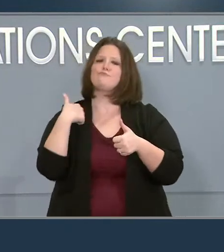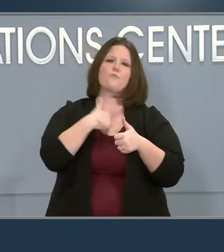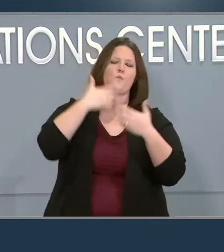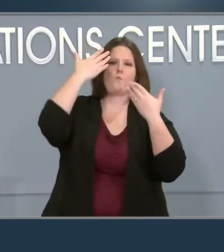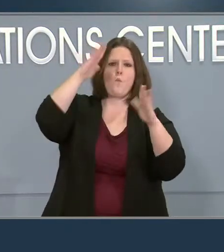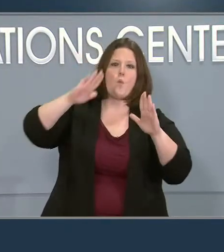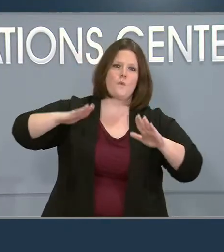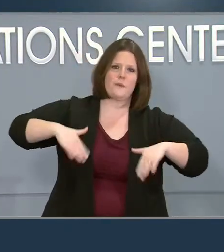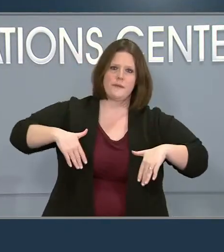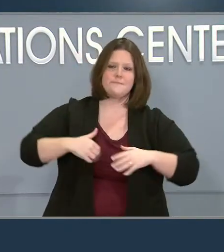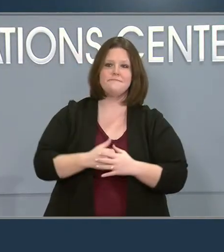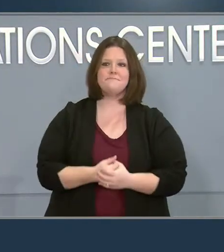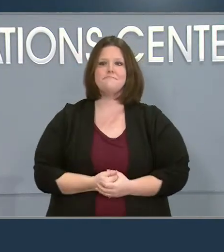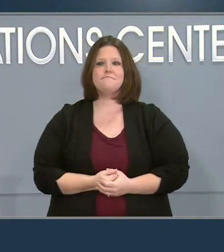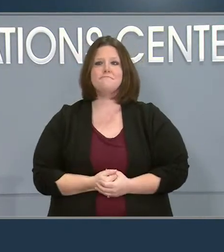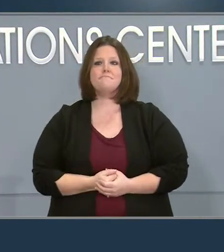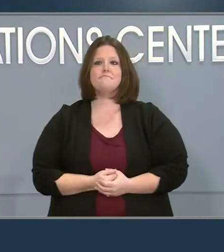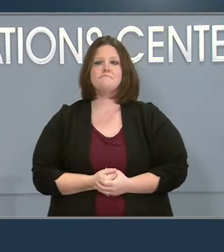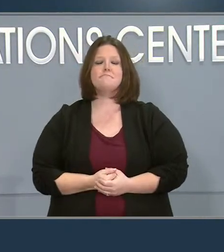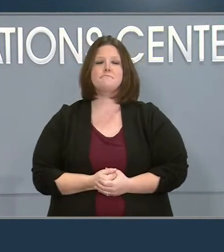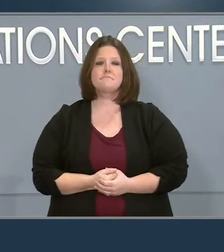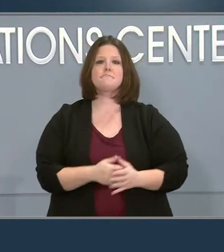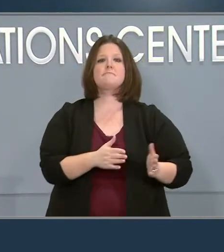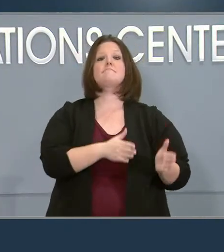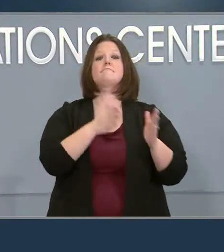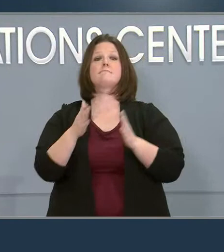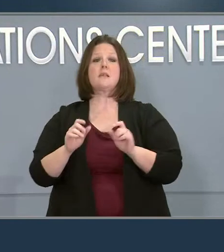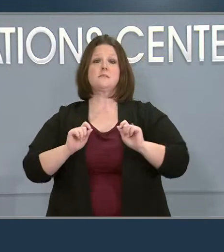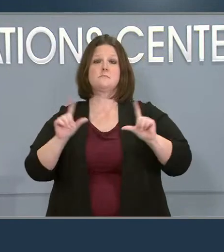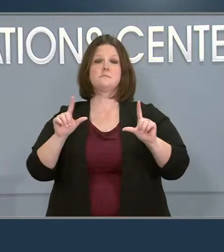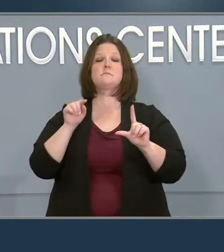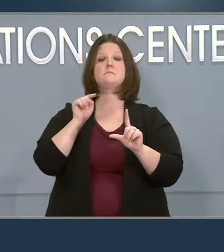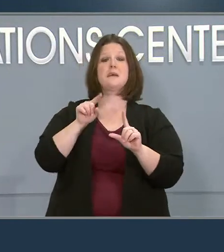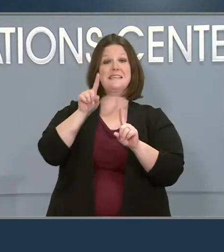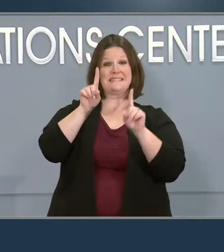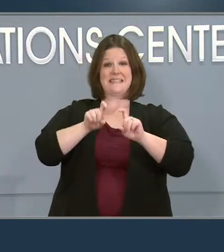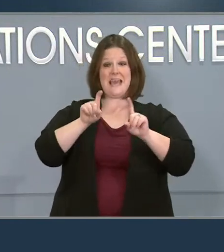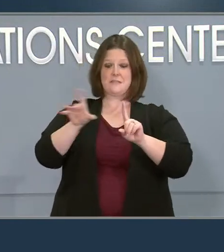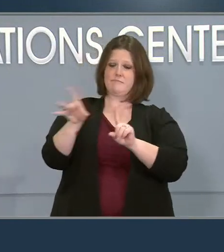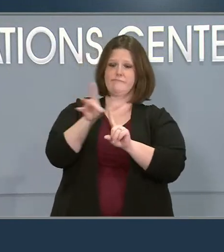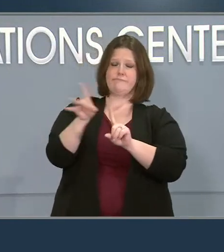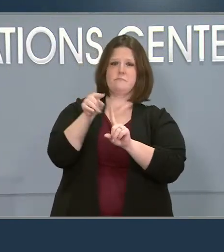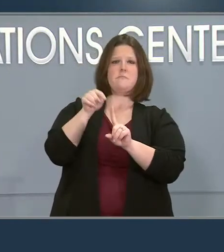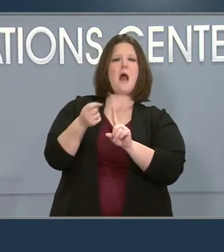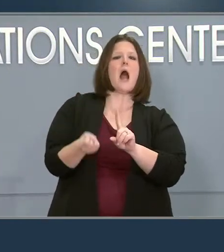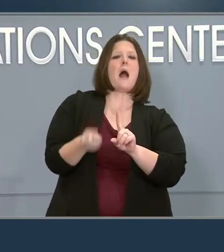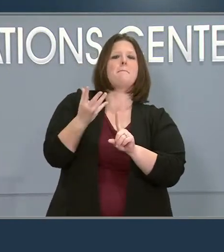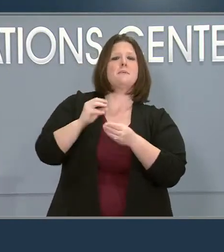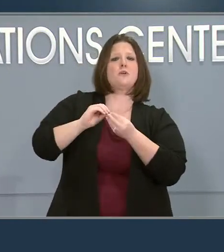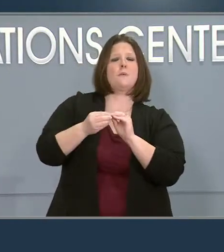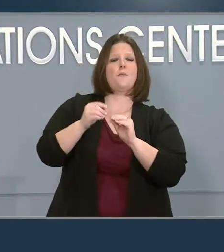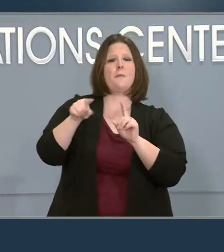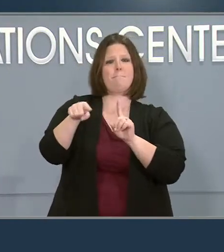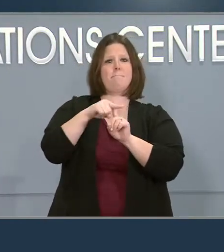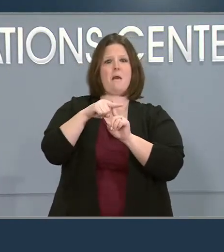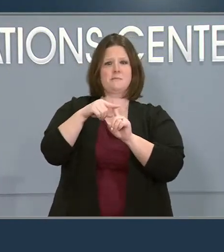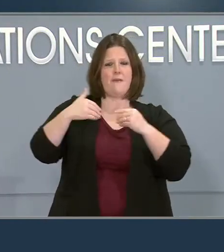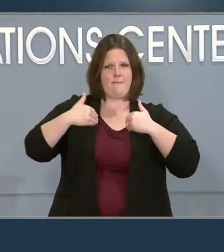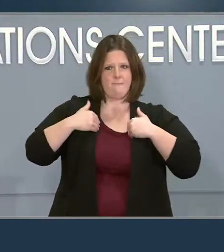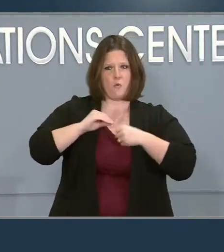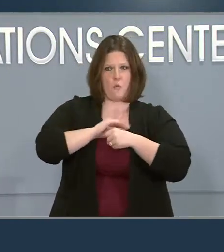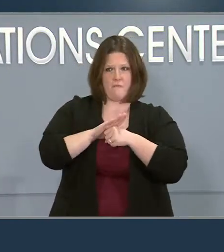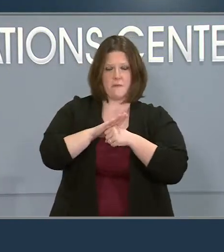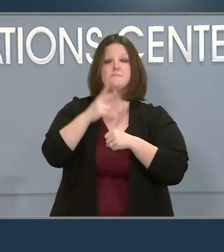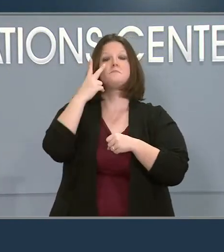look at the percent of tests that are positive, and this graph also goes back to October. Looking at that yellow line, our percent of positive tests